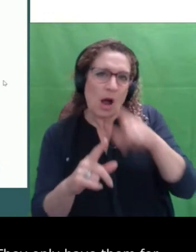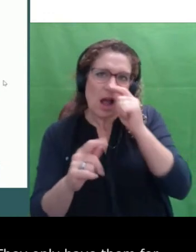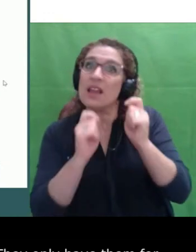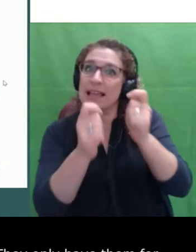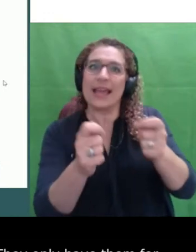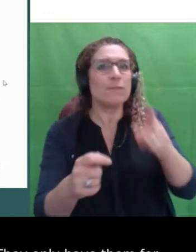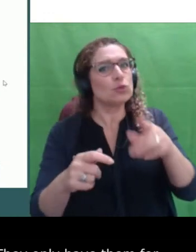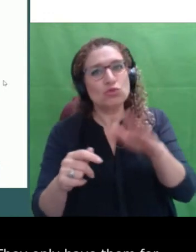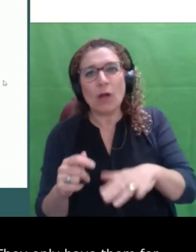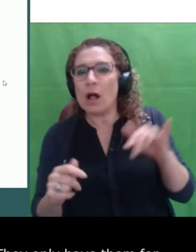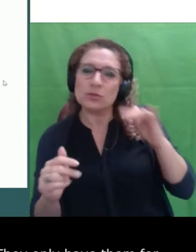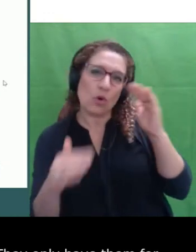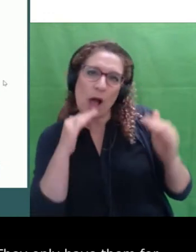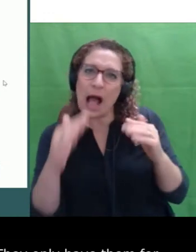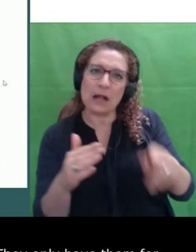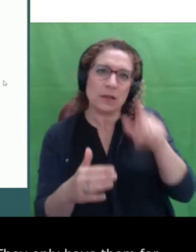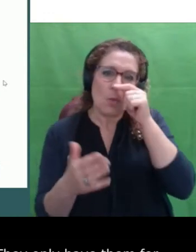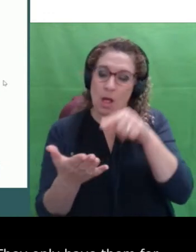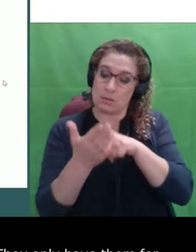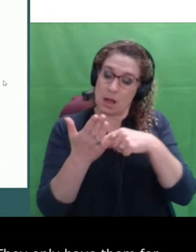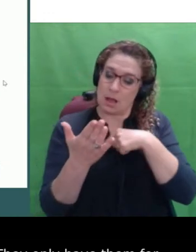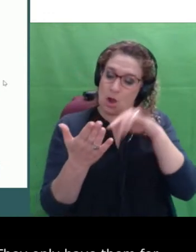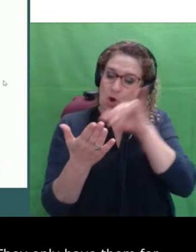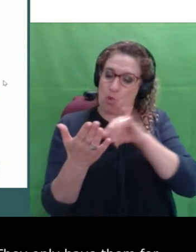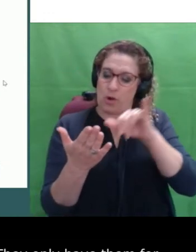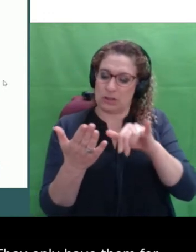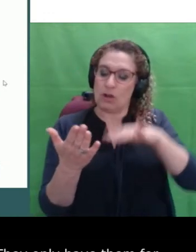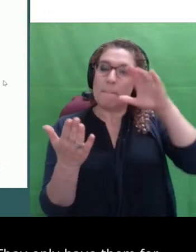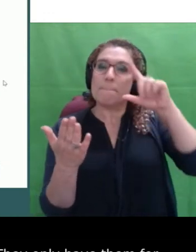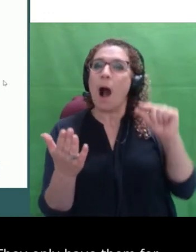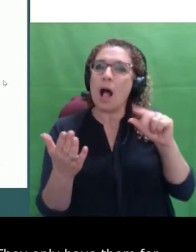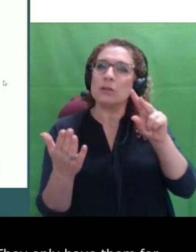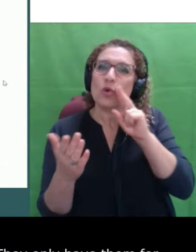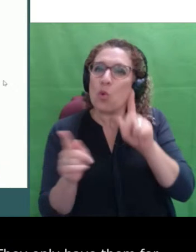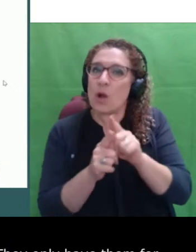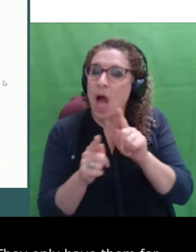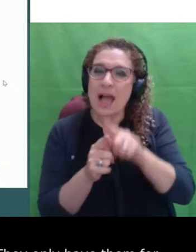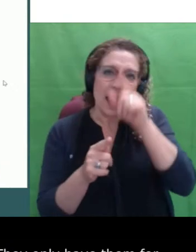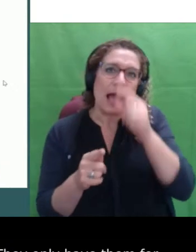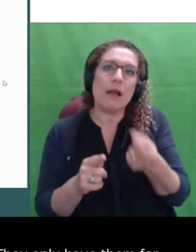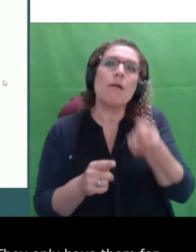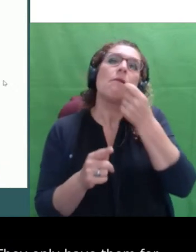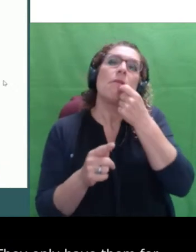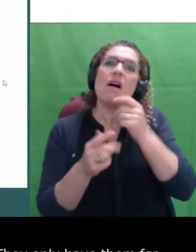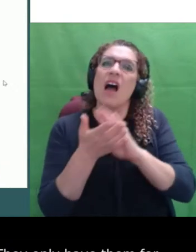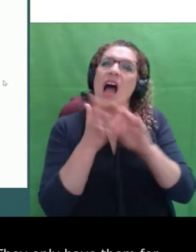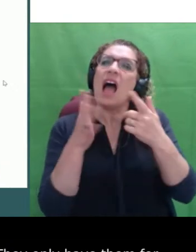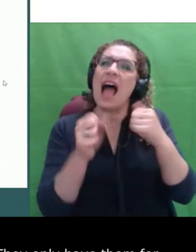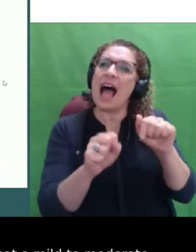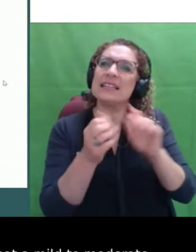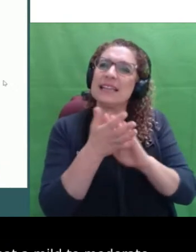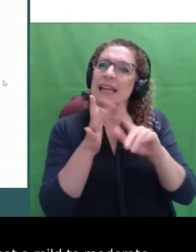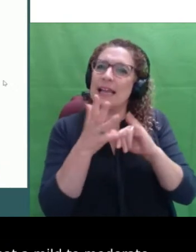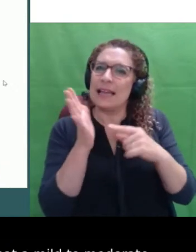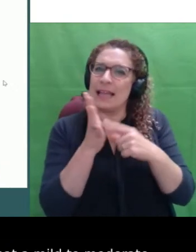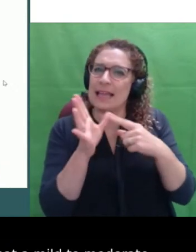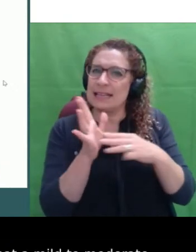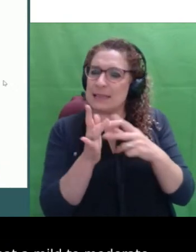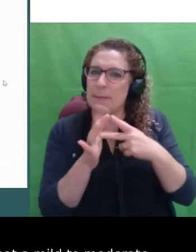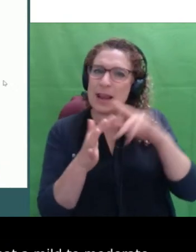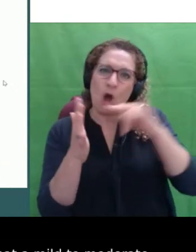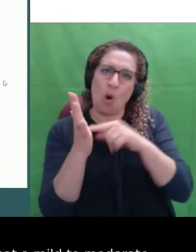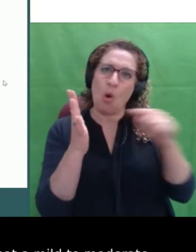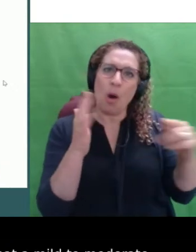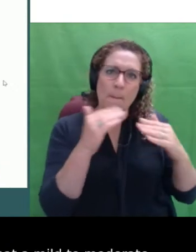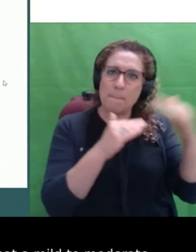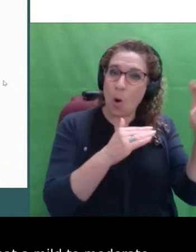like and therefore what antistamine to take and what anaphylaxis looks like and a reminder of how to use the pens you sign it at the bottom and